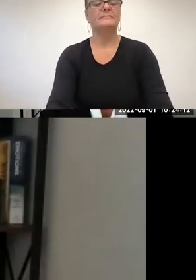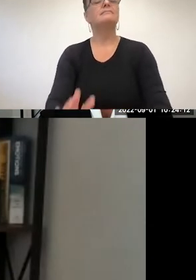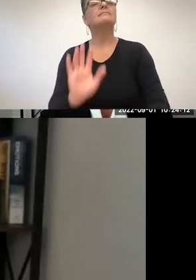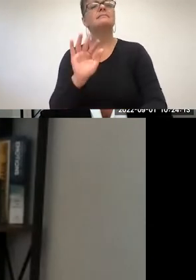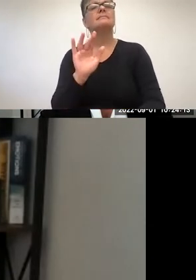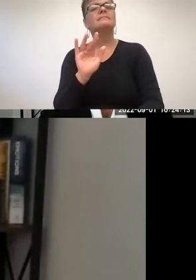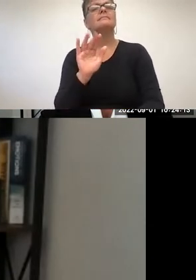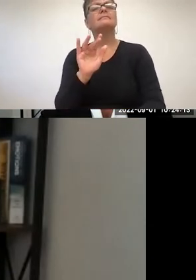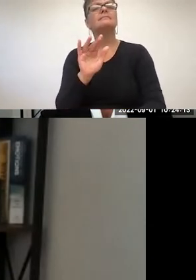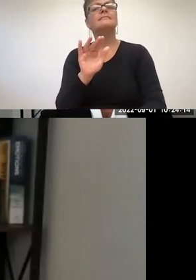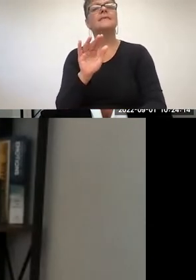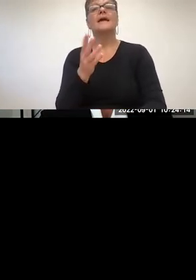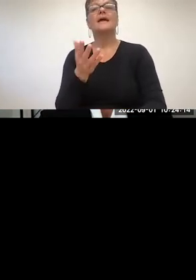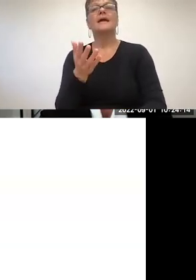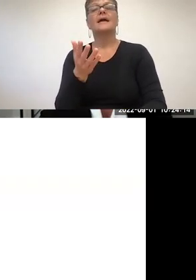like